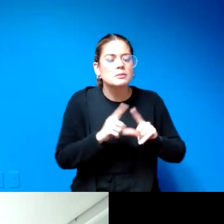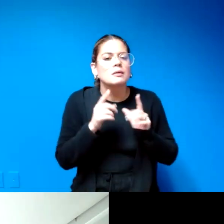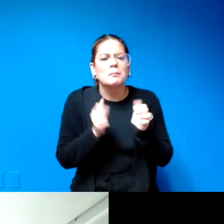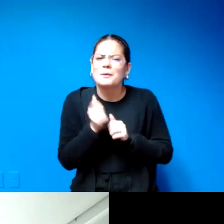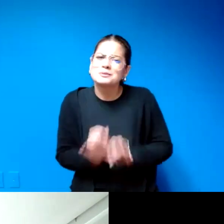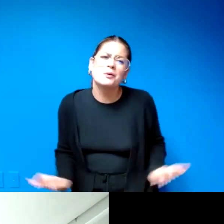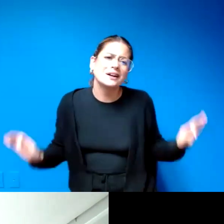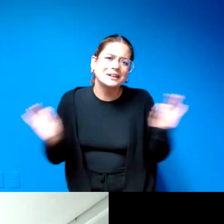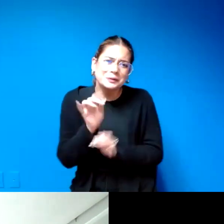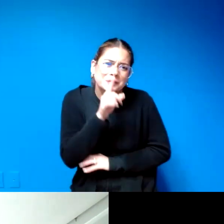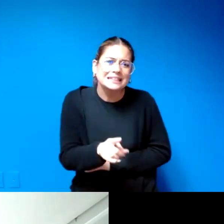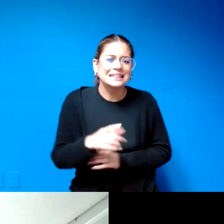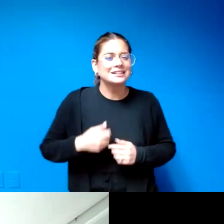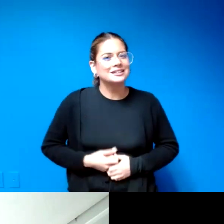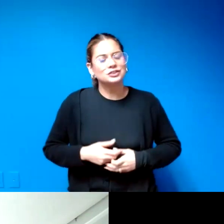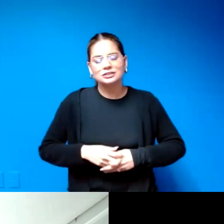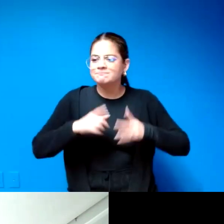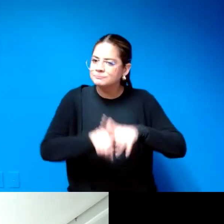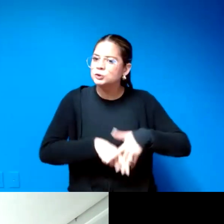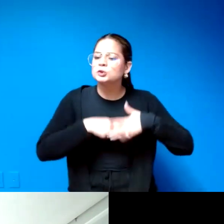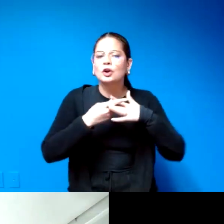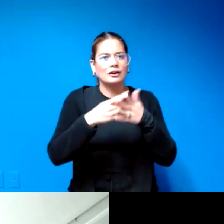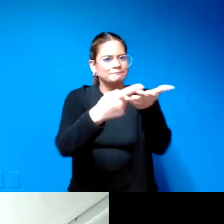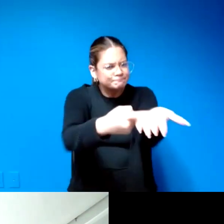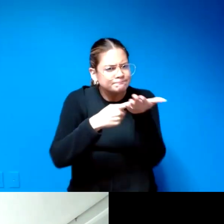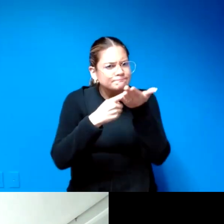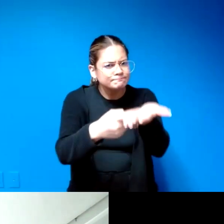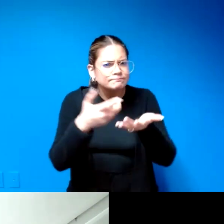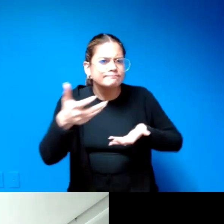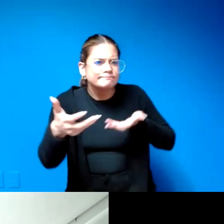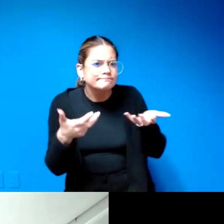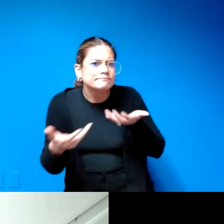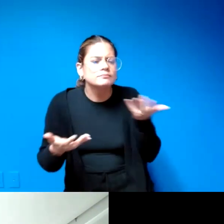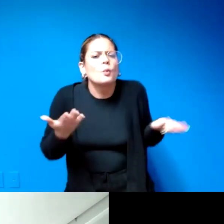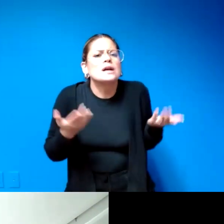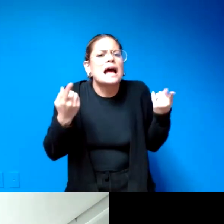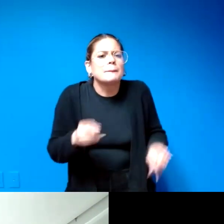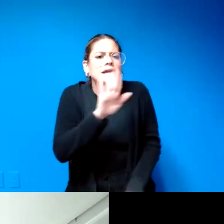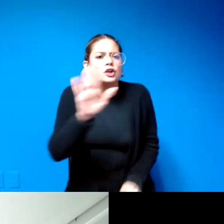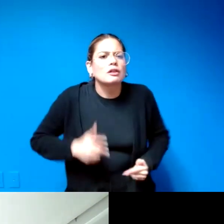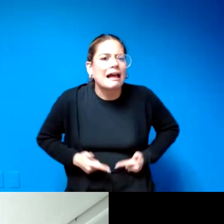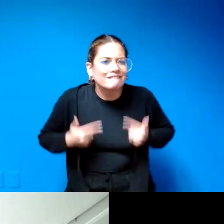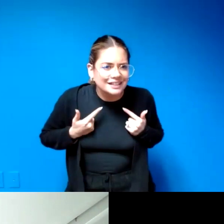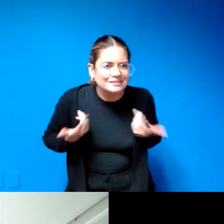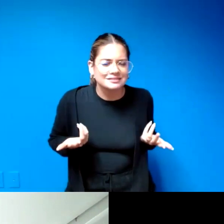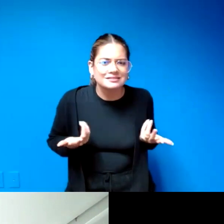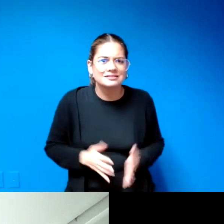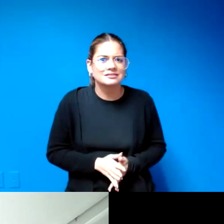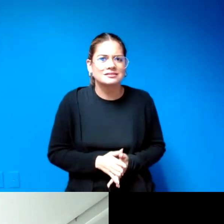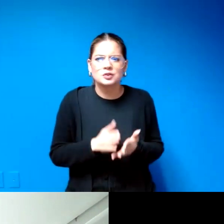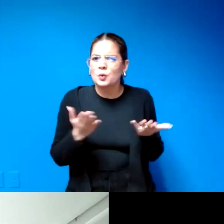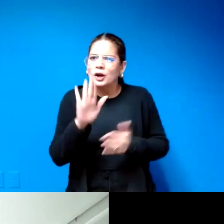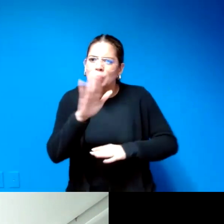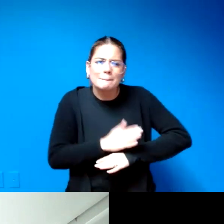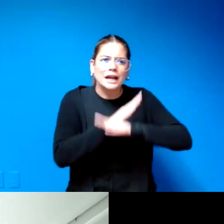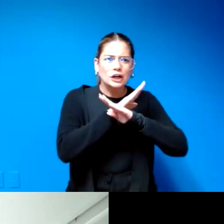even screening tools is just opening the conversation to be able to talk about, well, what are the things going on in your life? What are the